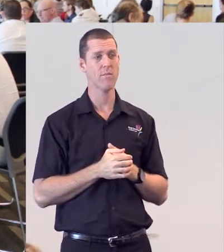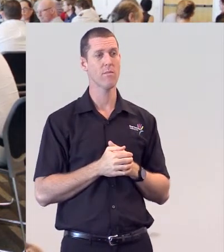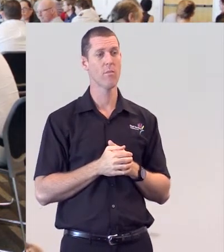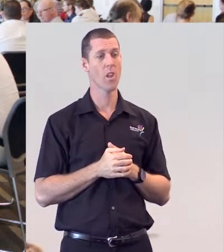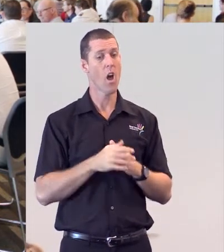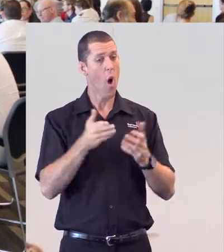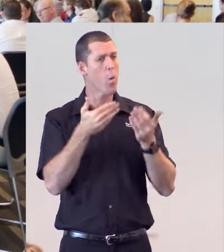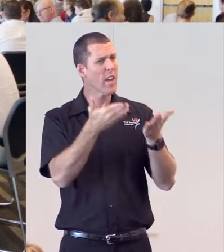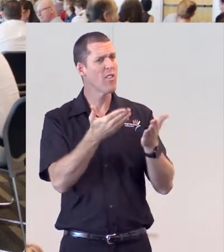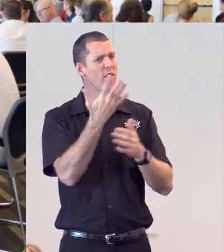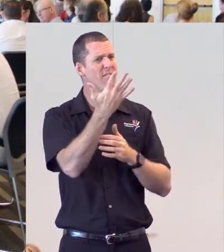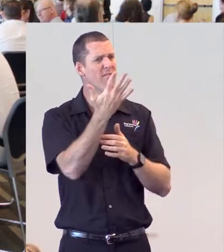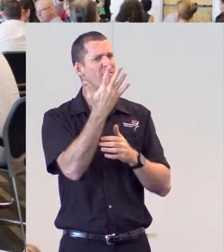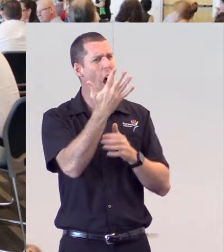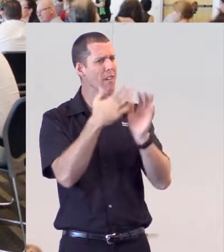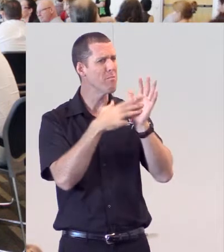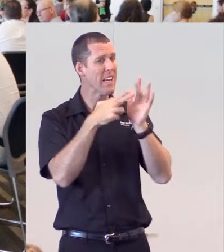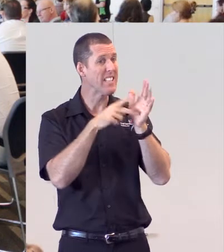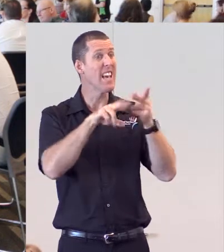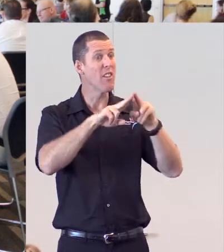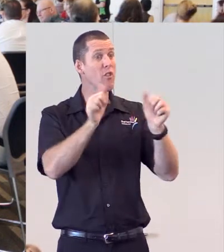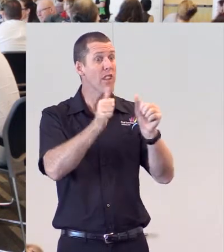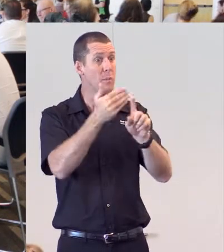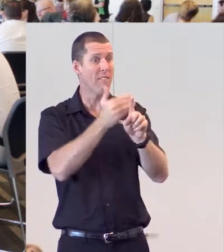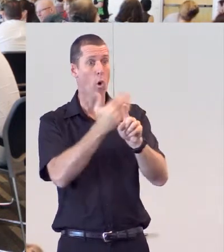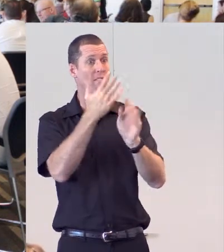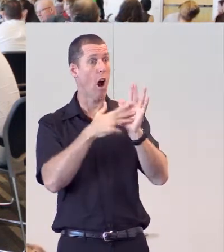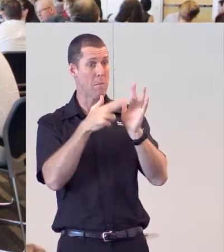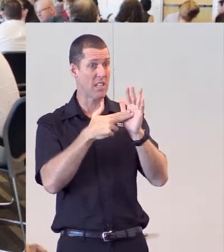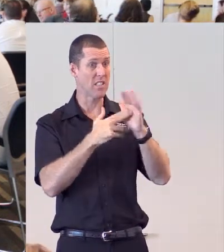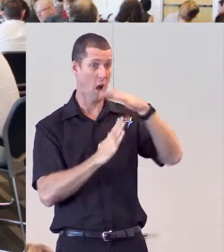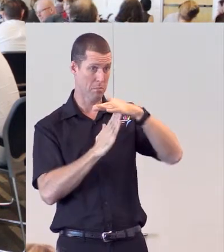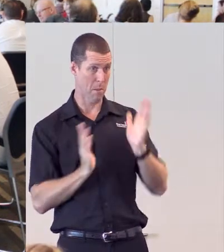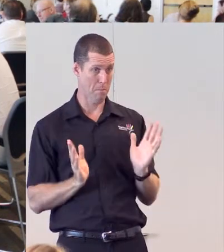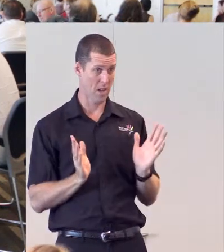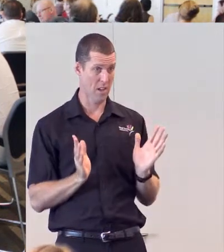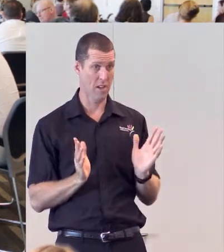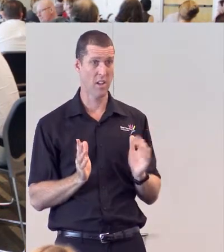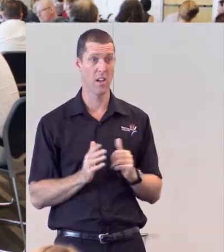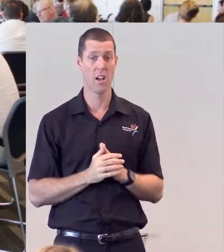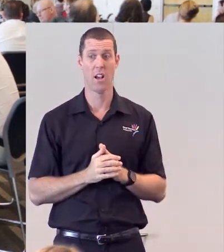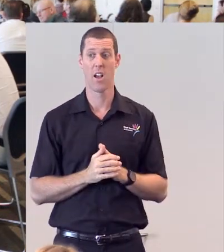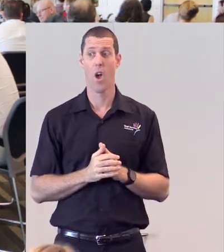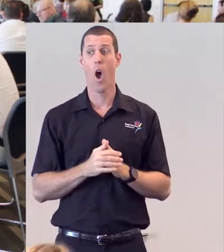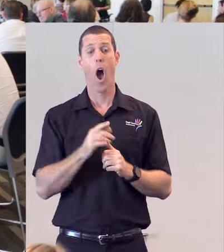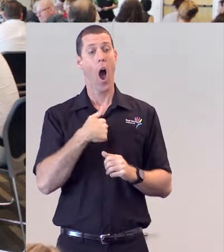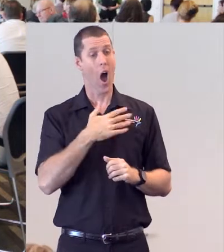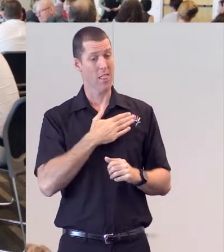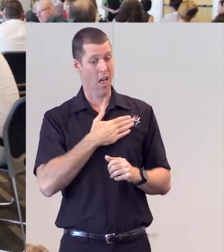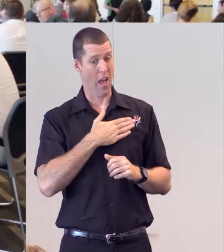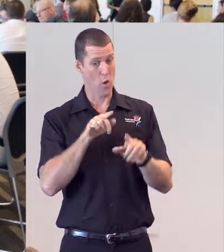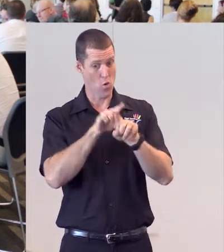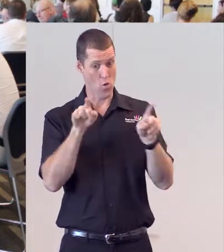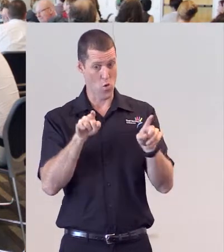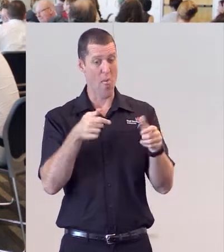We'll give you about 5 minutes to do that. If you finish before 5 minutes, lucky you, what I'd like you to do